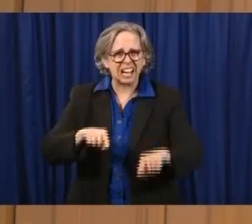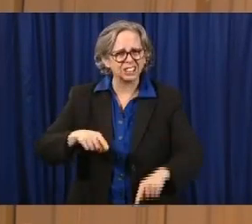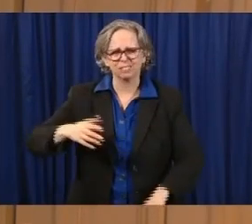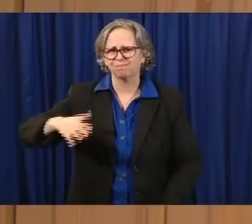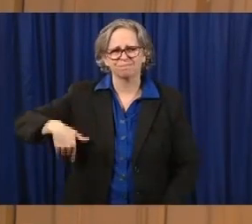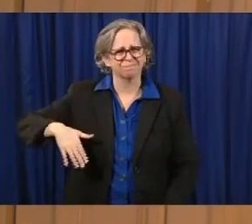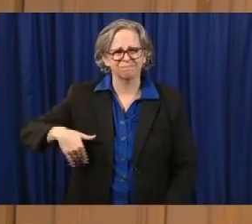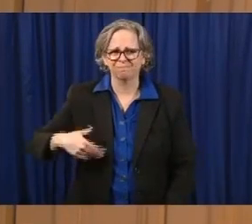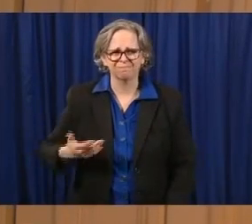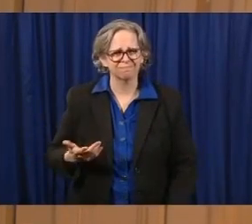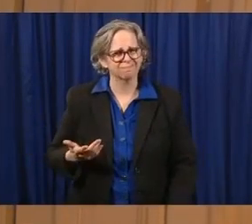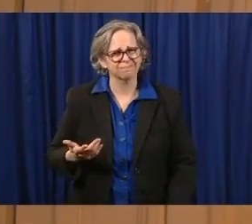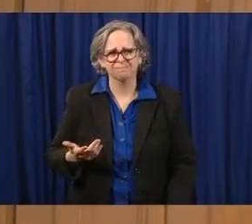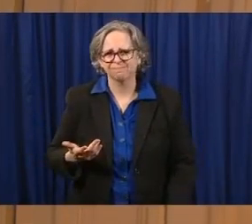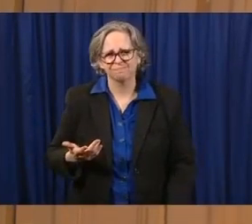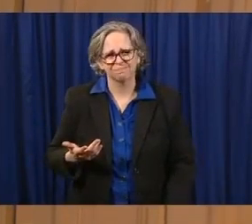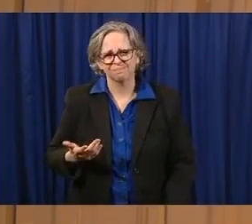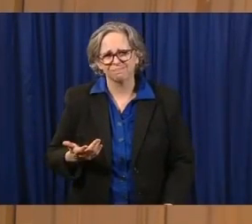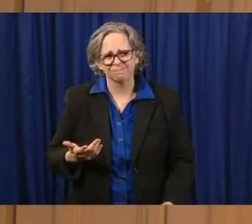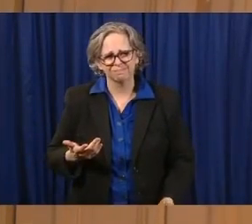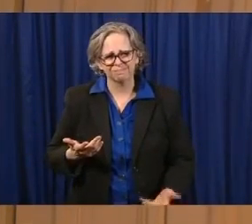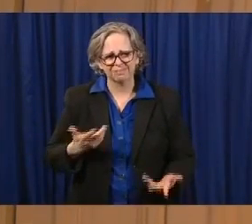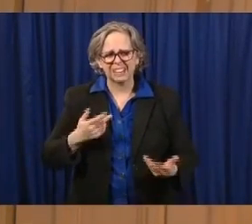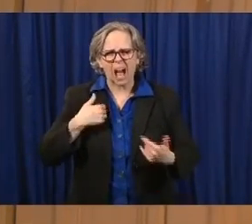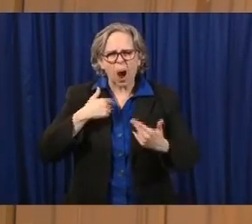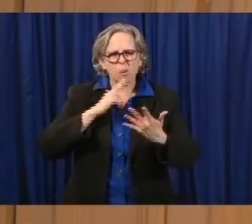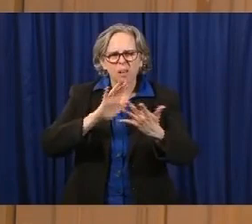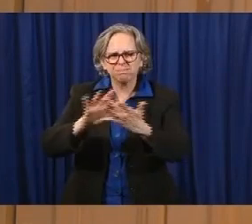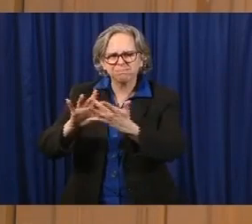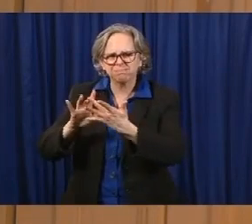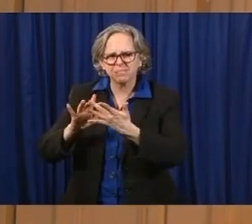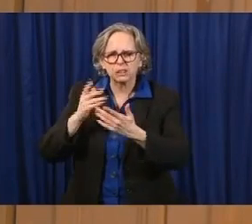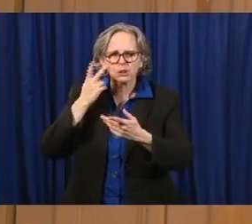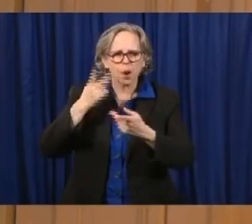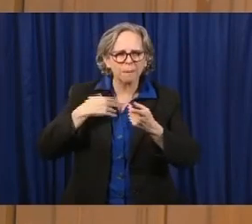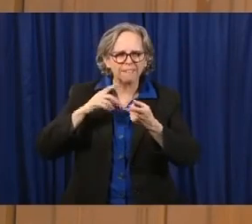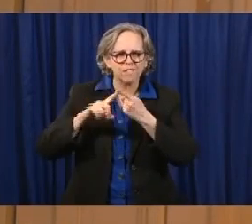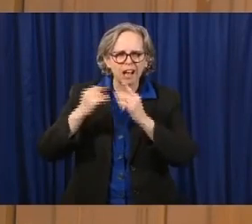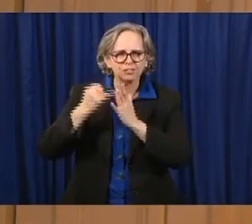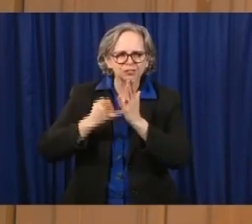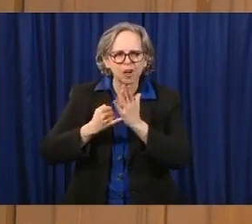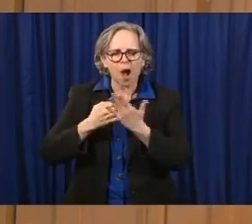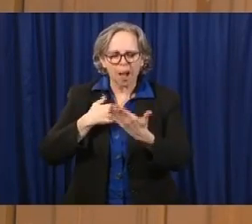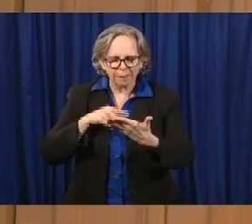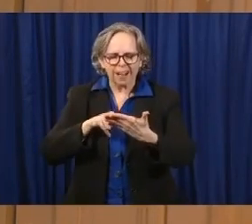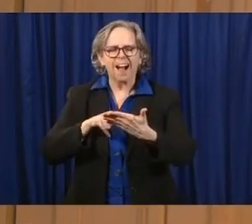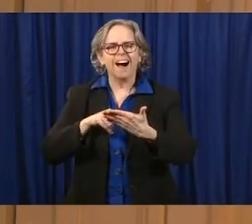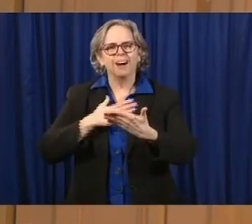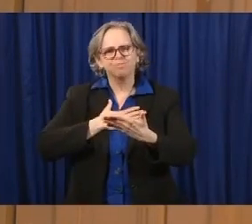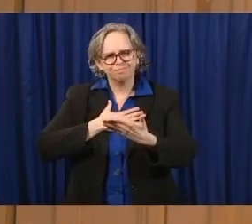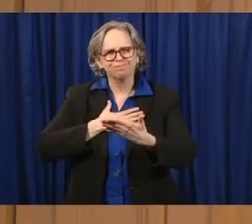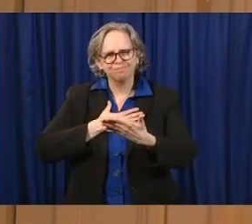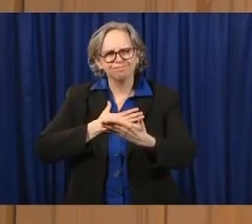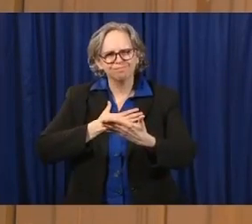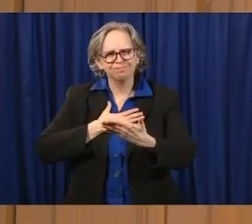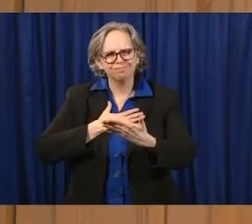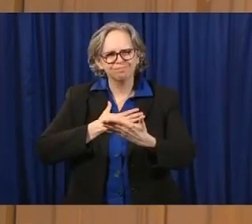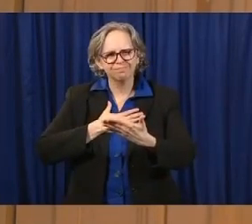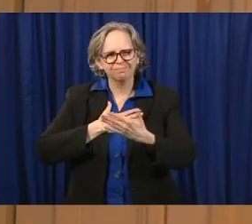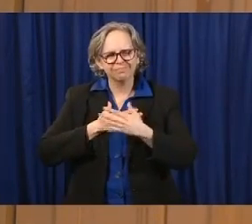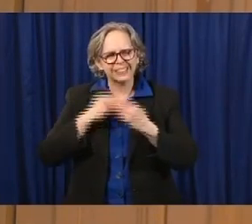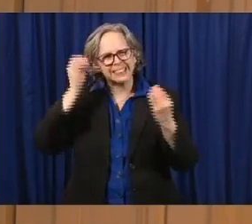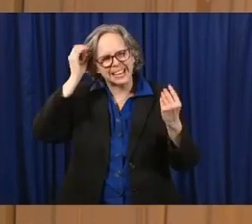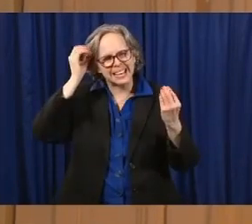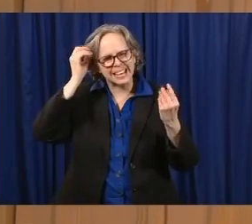dig deeper on. When I saw my friend's drawing yesterday, Matt sent me, I found myself going, what more